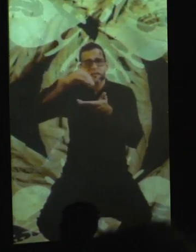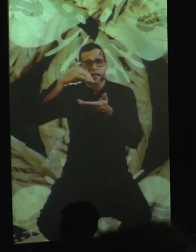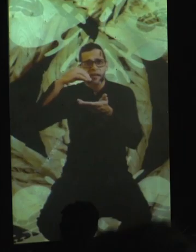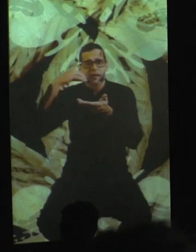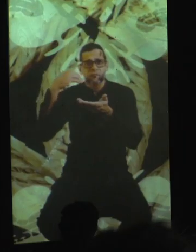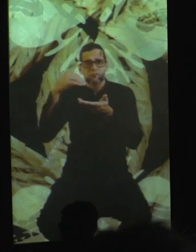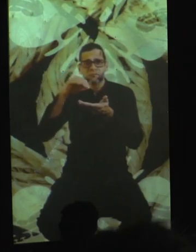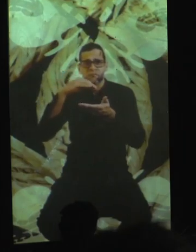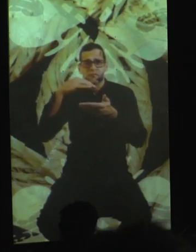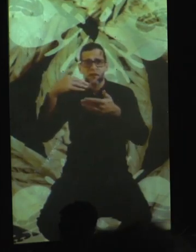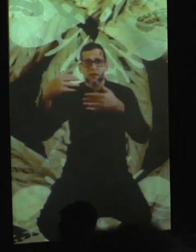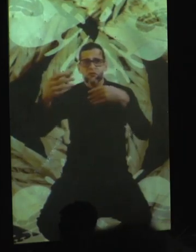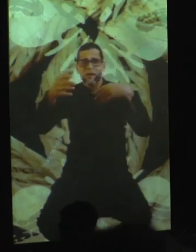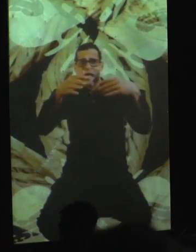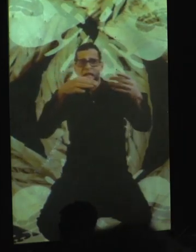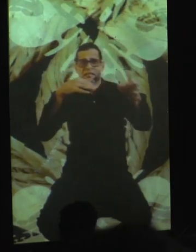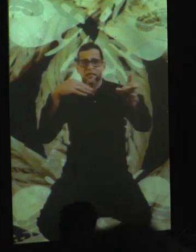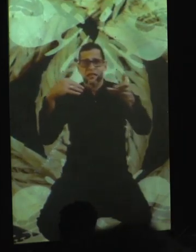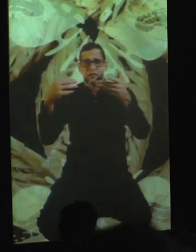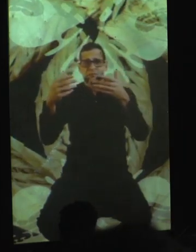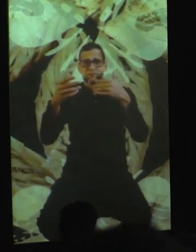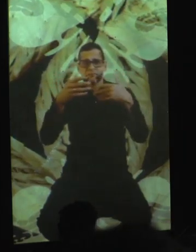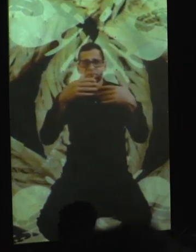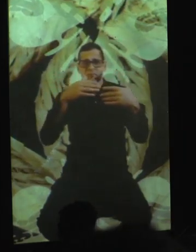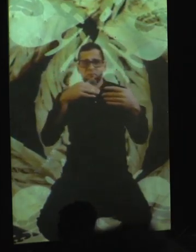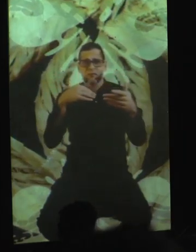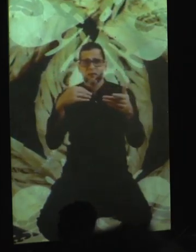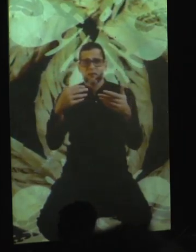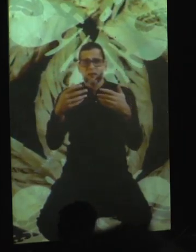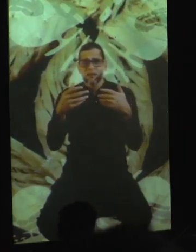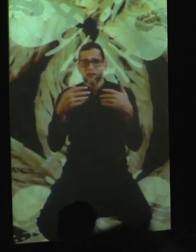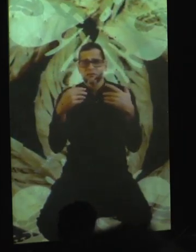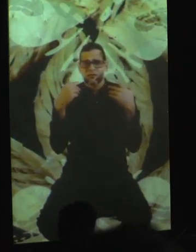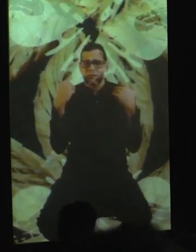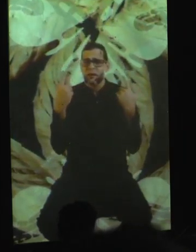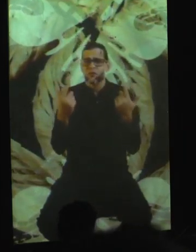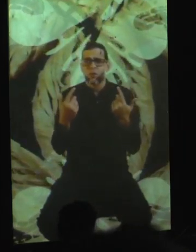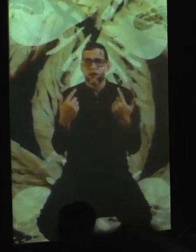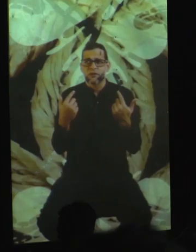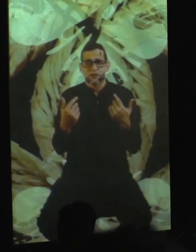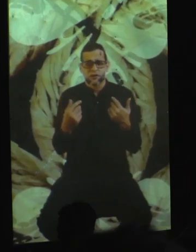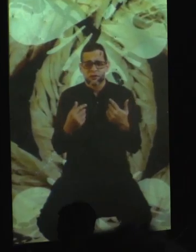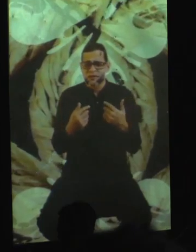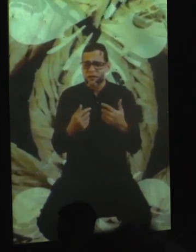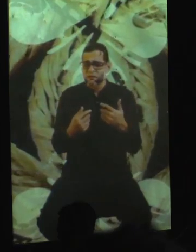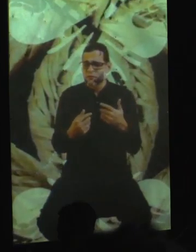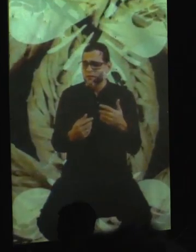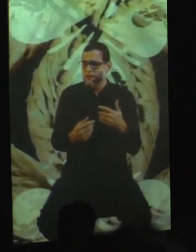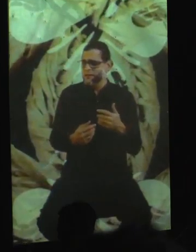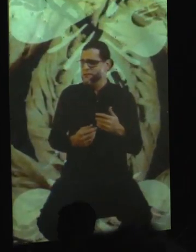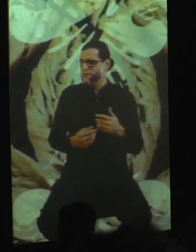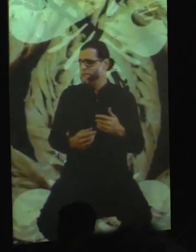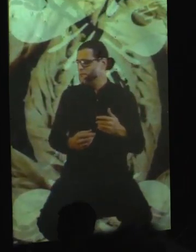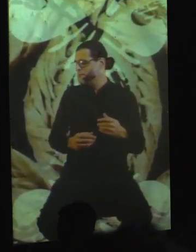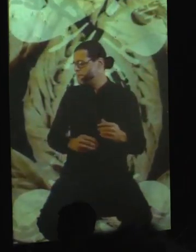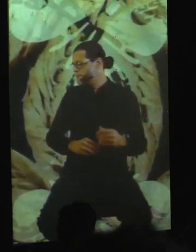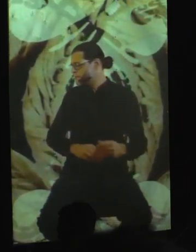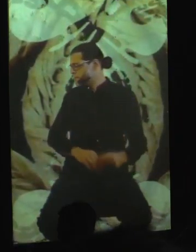eat like him. Move my hands like him. So sometimes I wonder, you know, did he ever move like this? Like